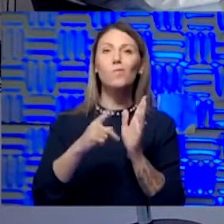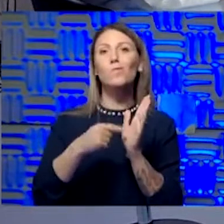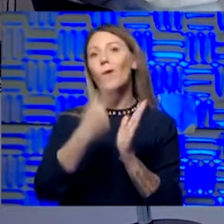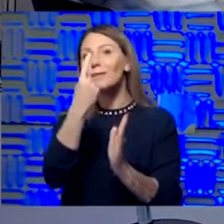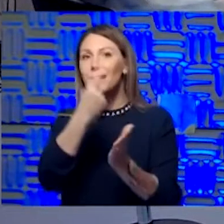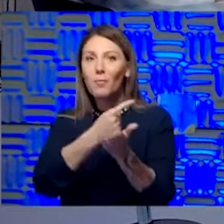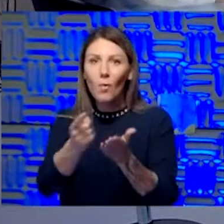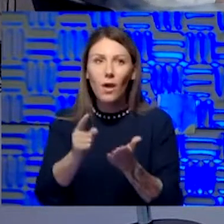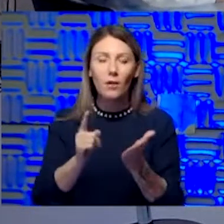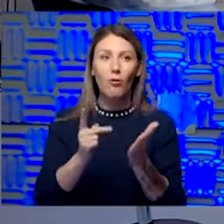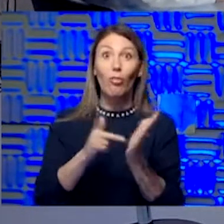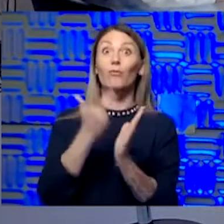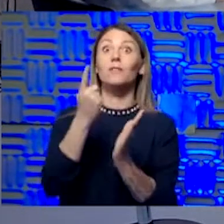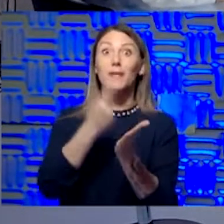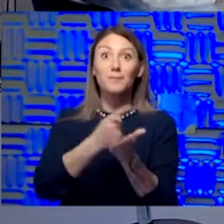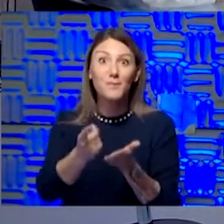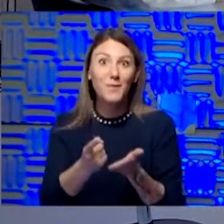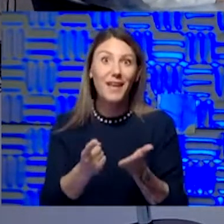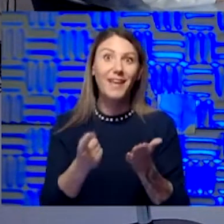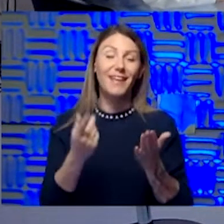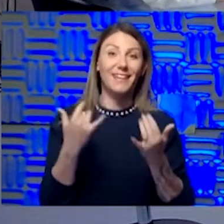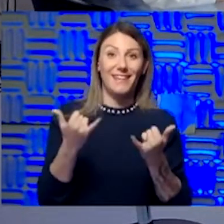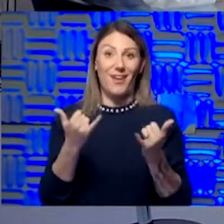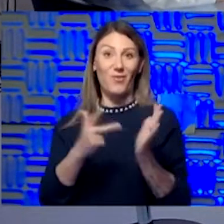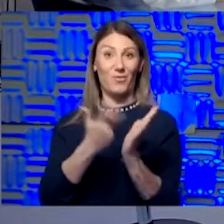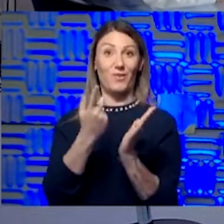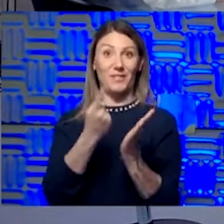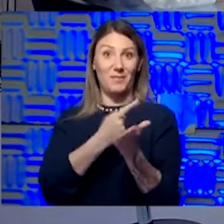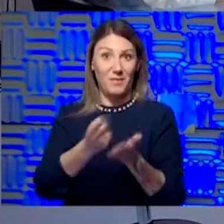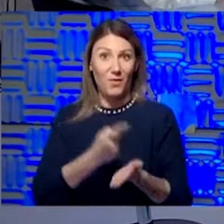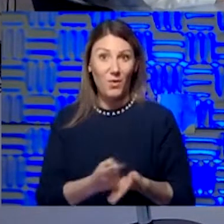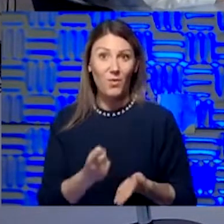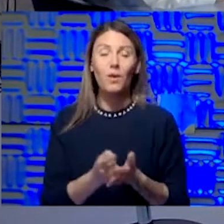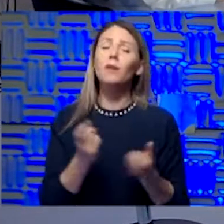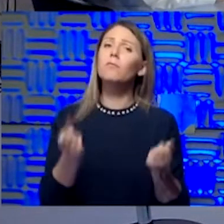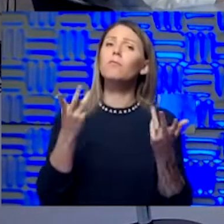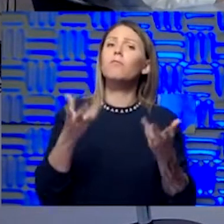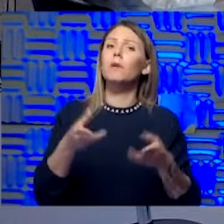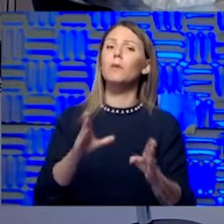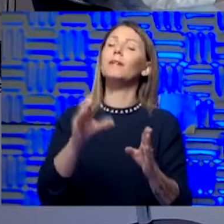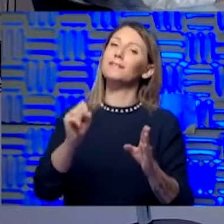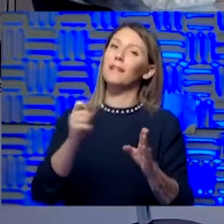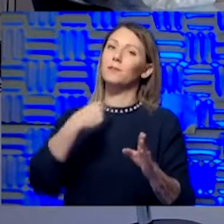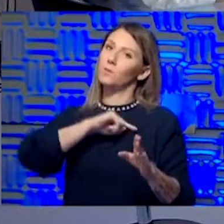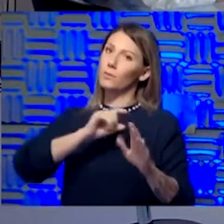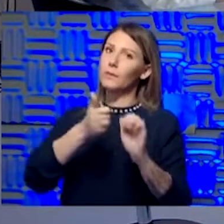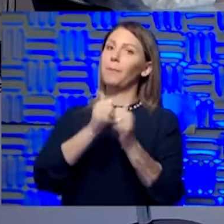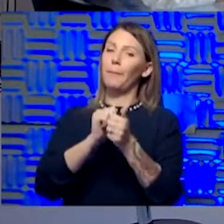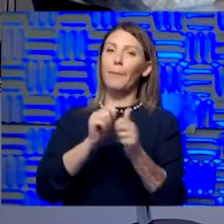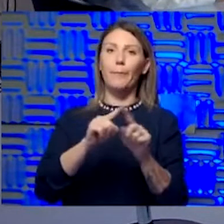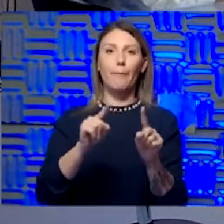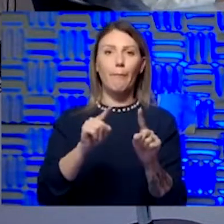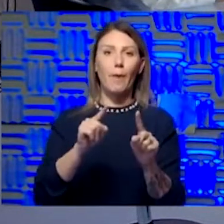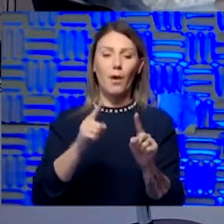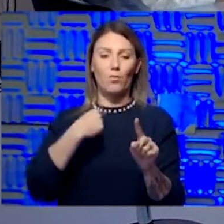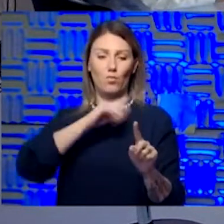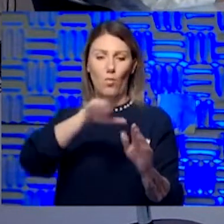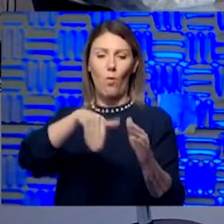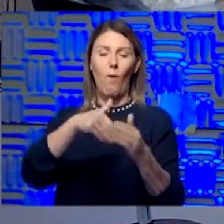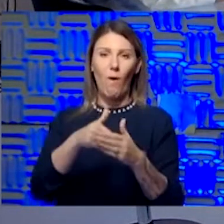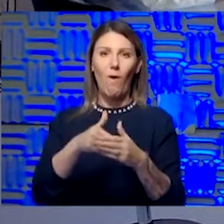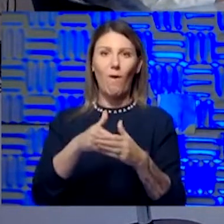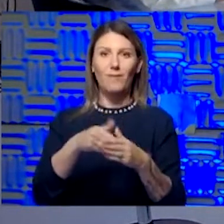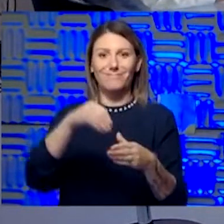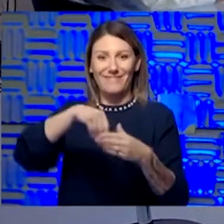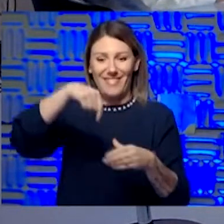and I have to tell you, it's been great. Yeah. In many ways, we're competitors, but in this way, we're all in it together, which